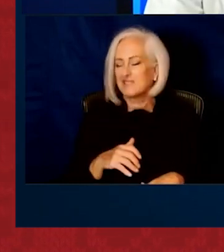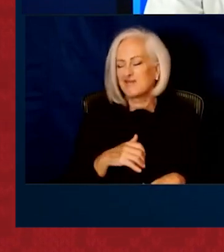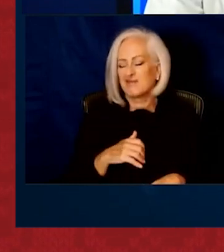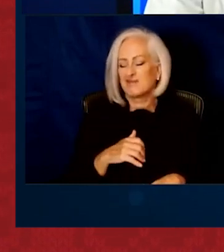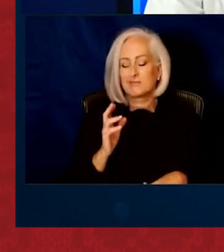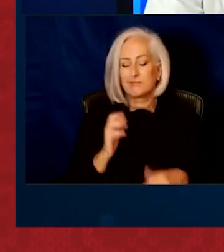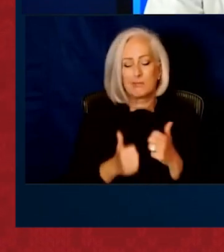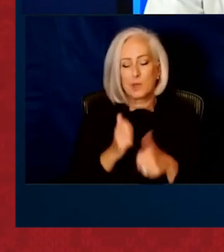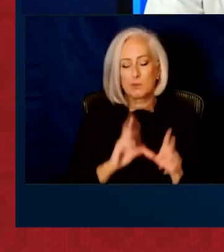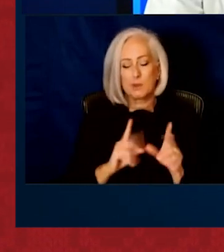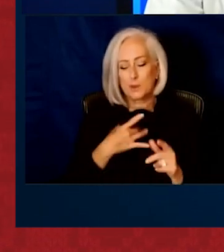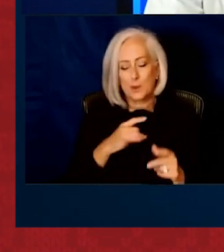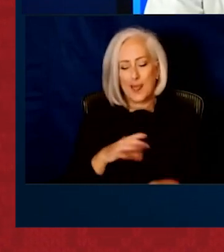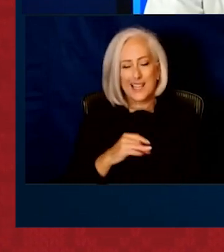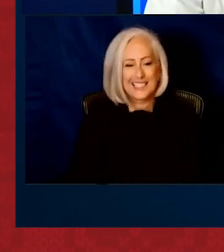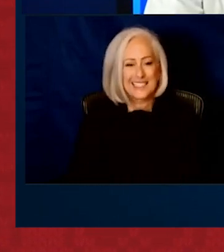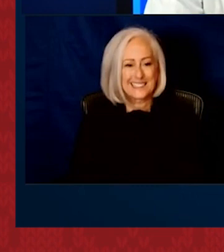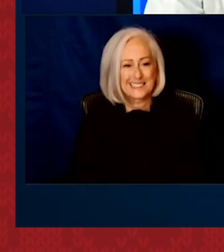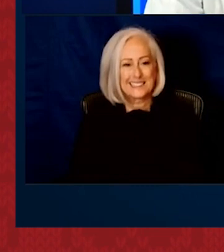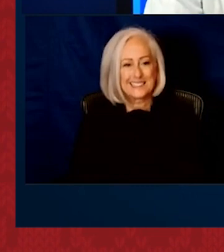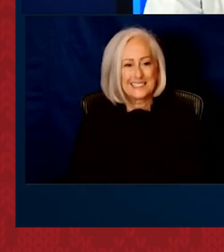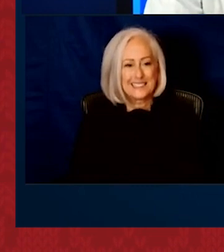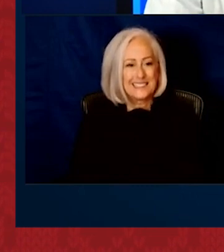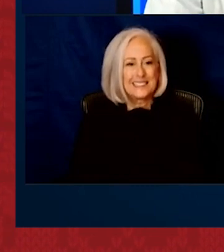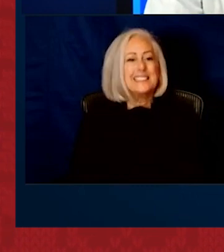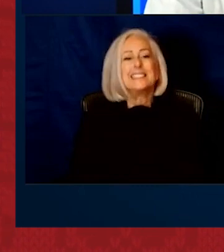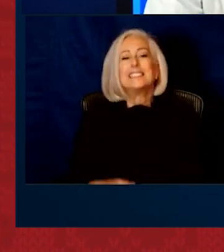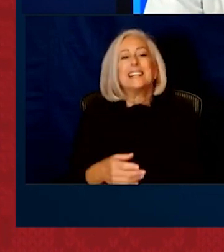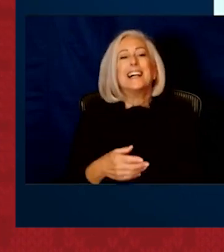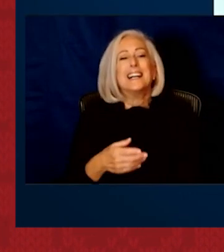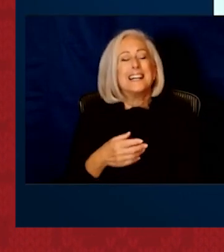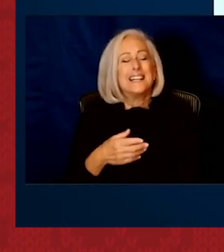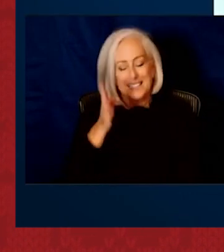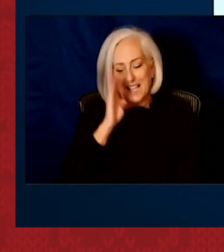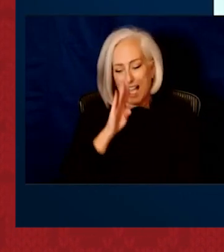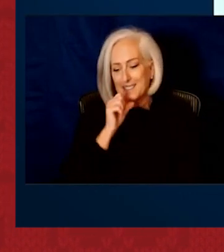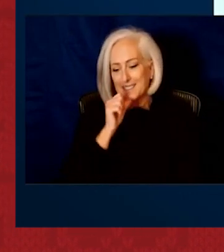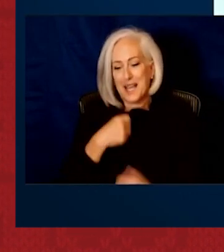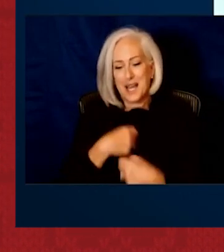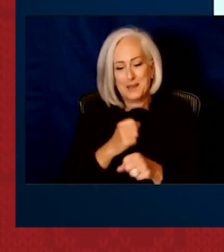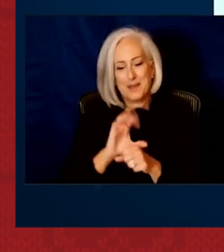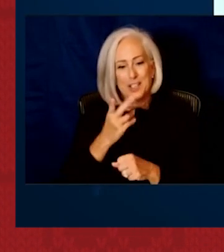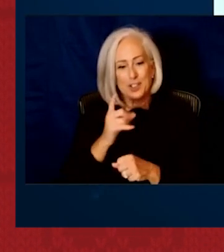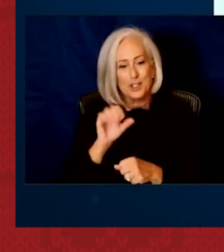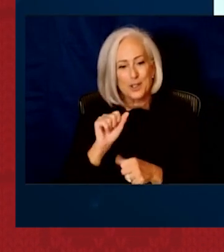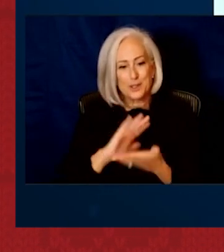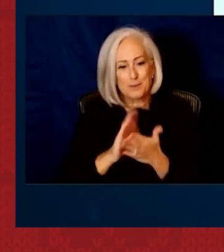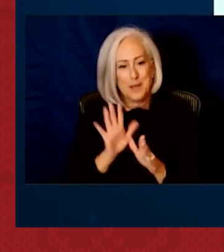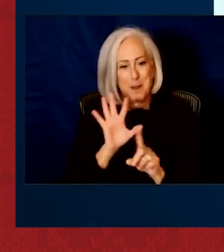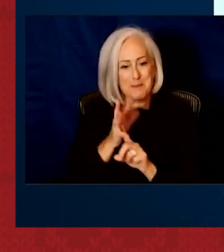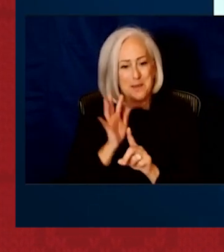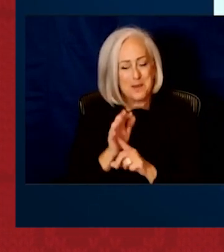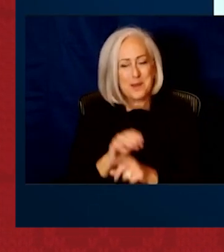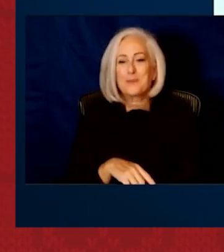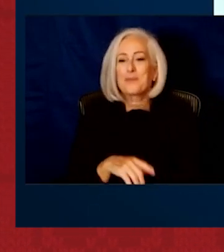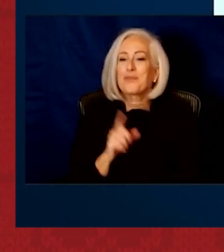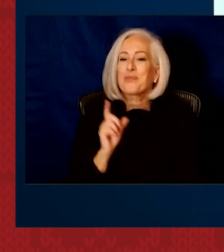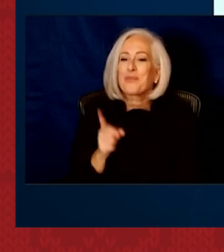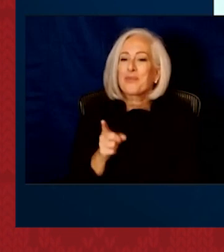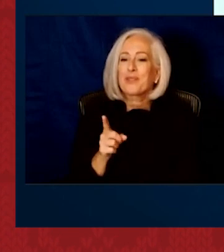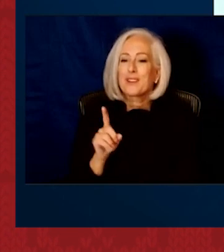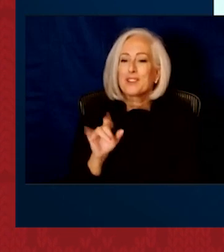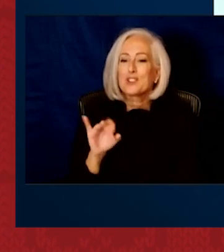not so much. God did not make many mistakes. Chiggers could be one. Jess, I'm going to come back to you for some questions, either reporter or from our community.